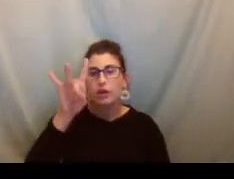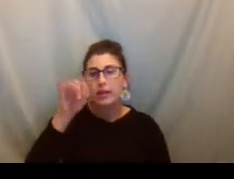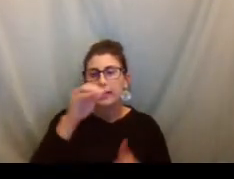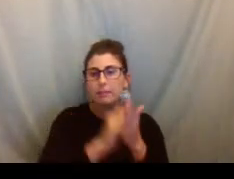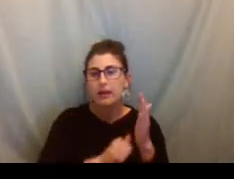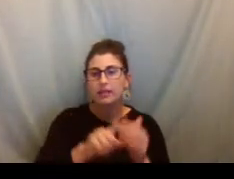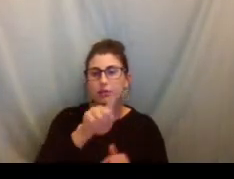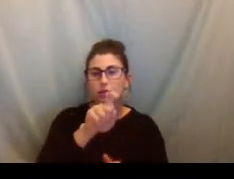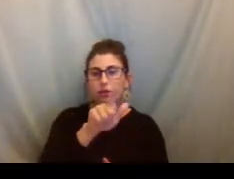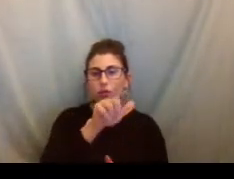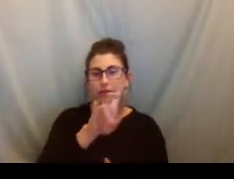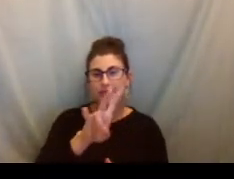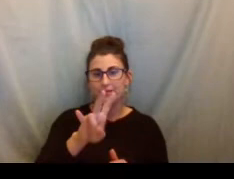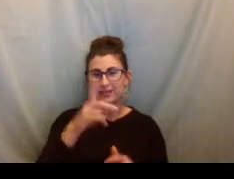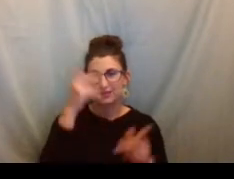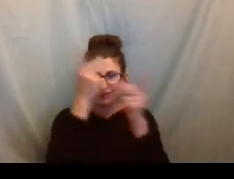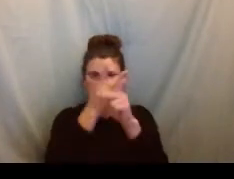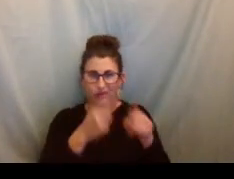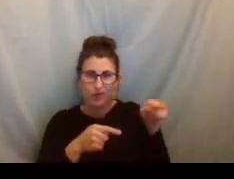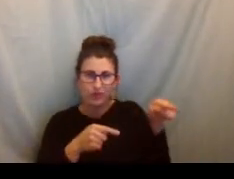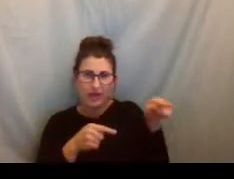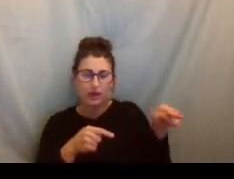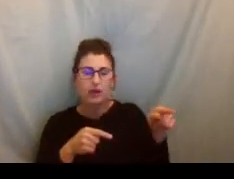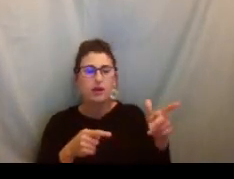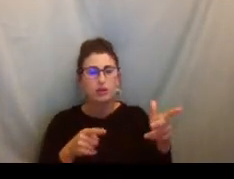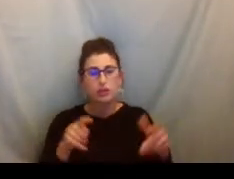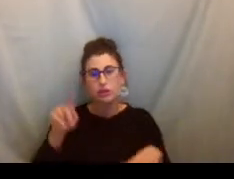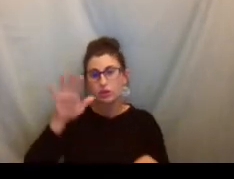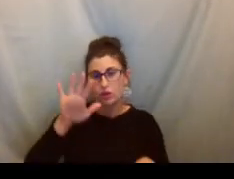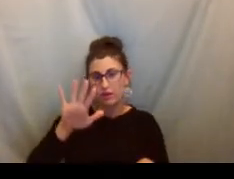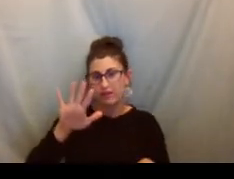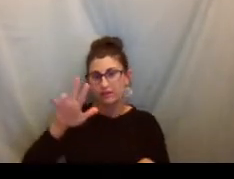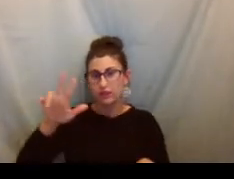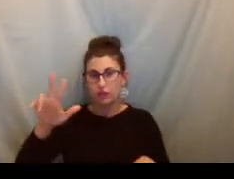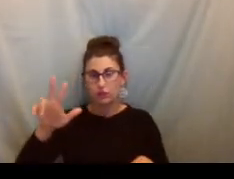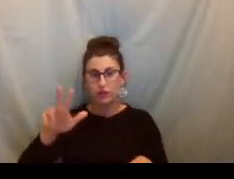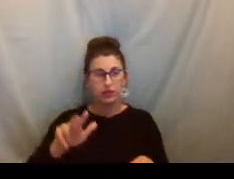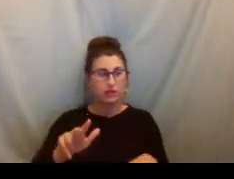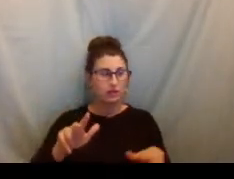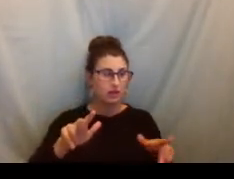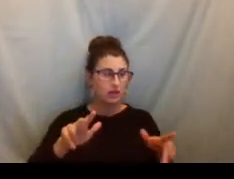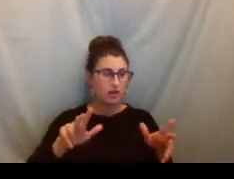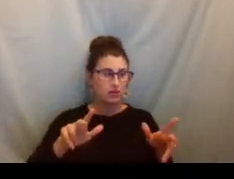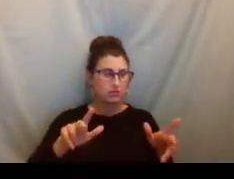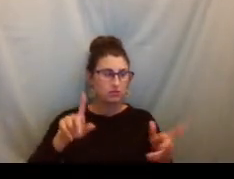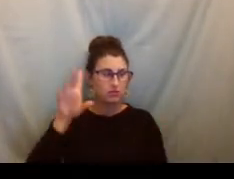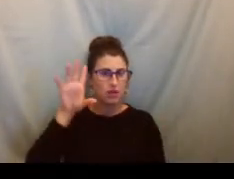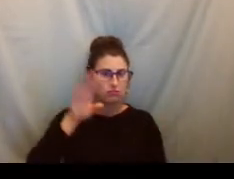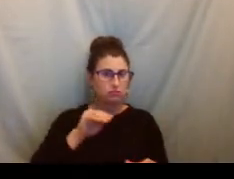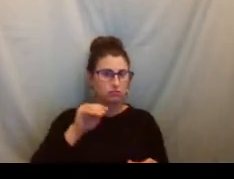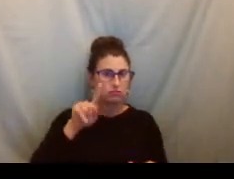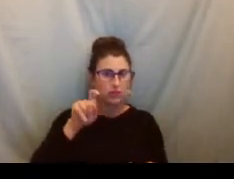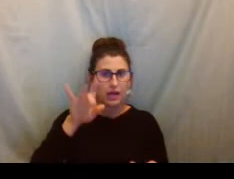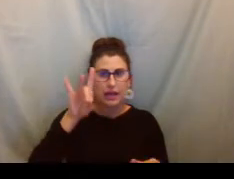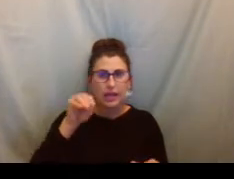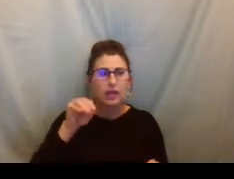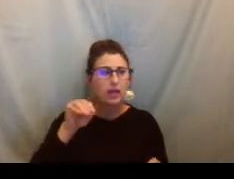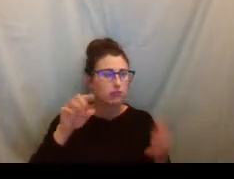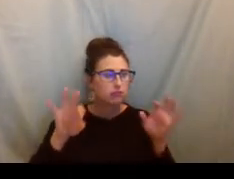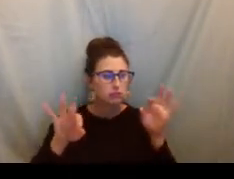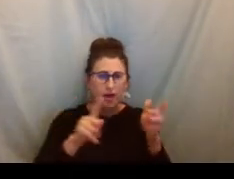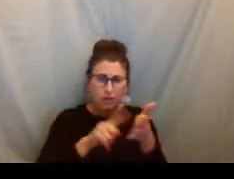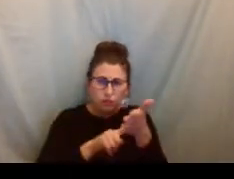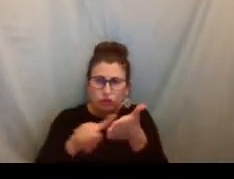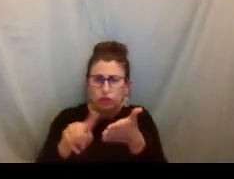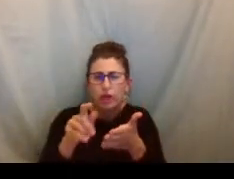127 to figure this part out. So 53, 50, 60, 70, 80, 100. I'm just